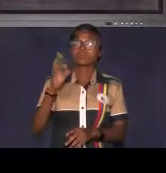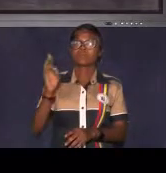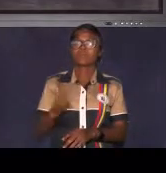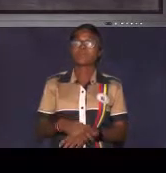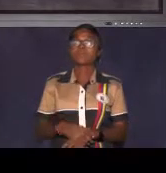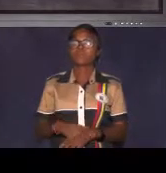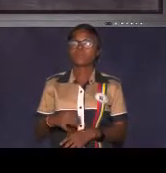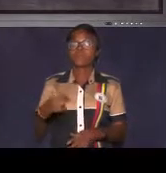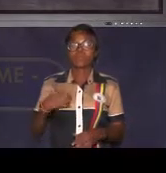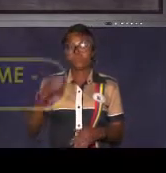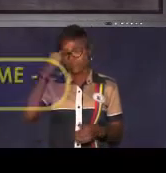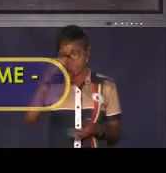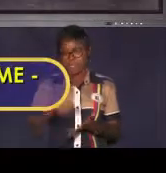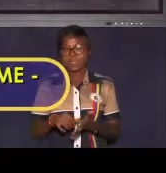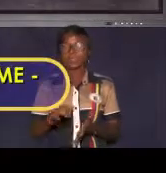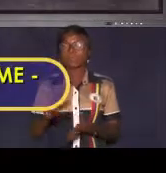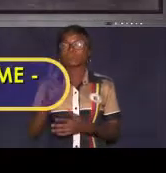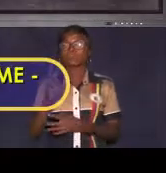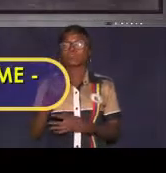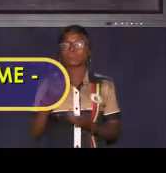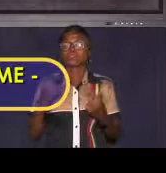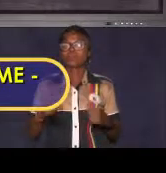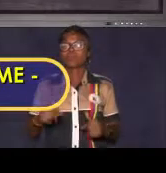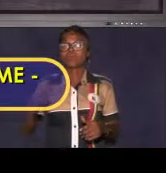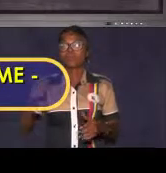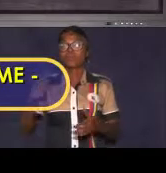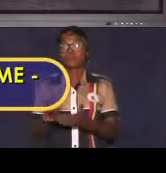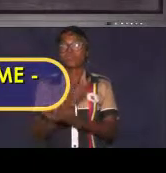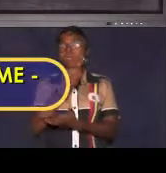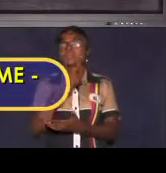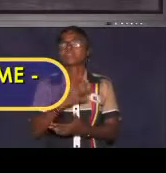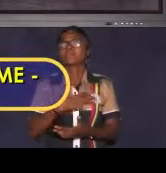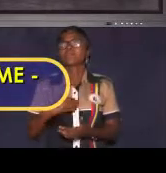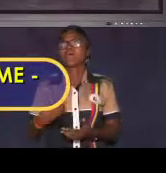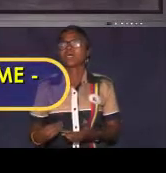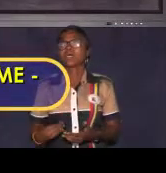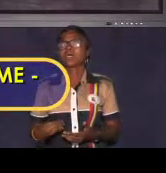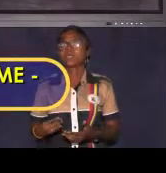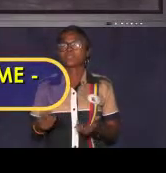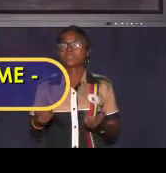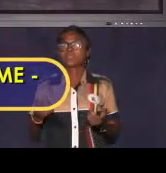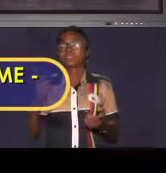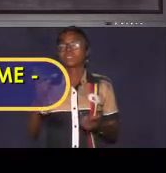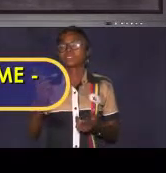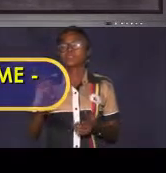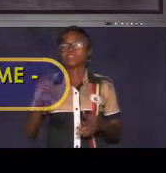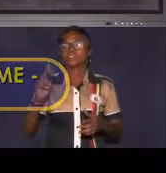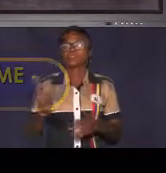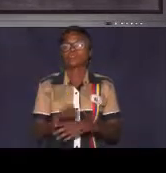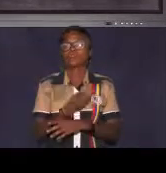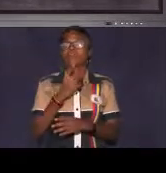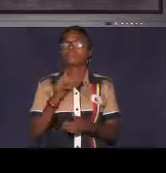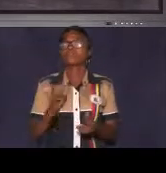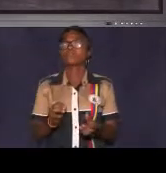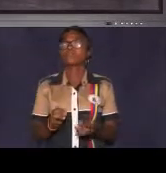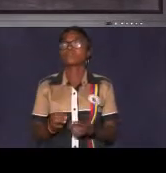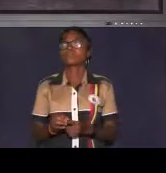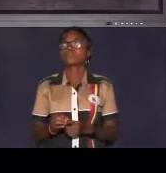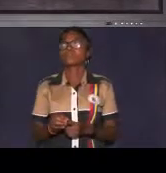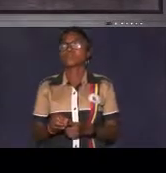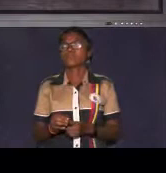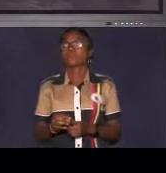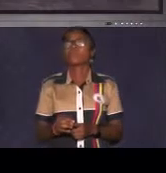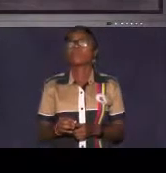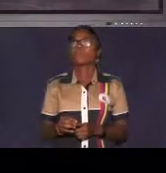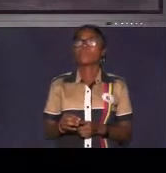now observe that 2 is coming twice and 7 is coming twice. Yes, that will always happen for all prime numbers.